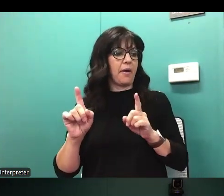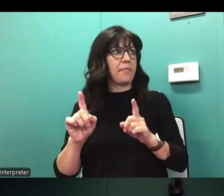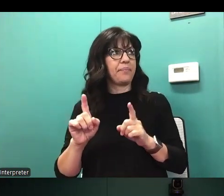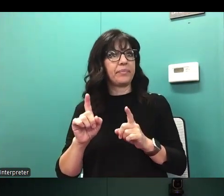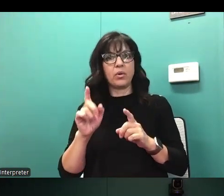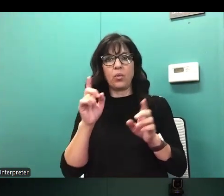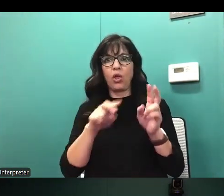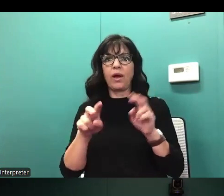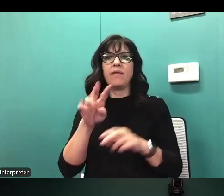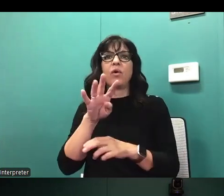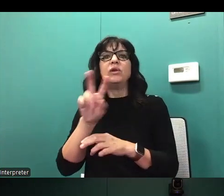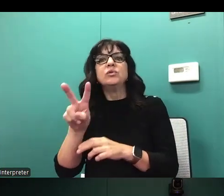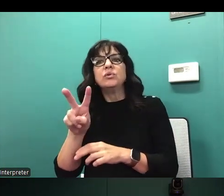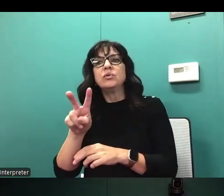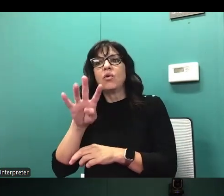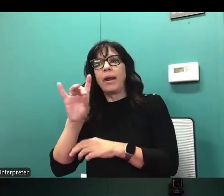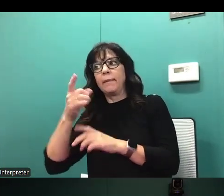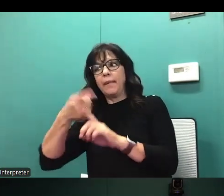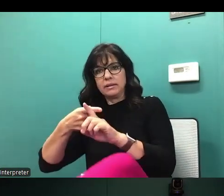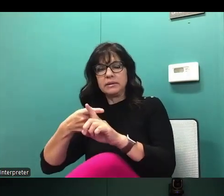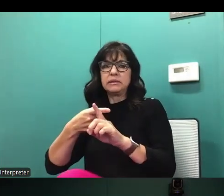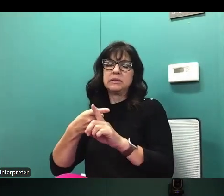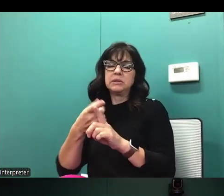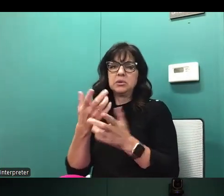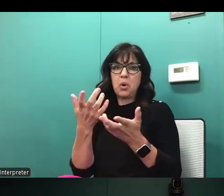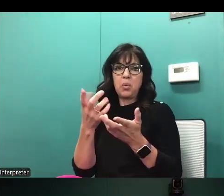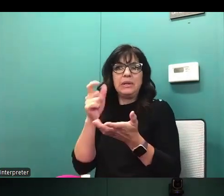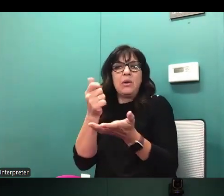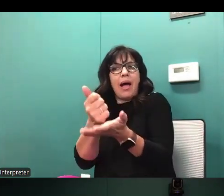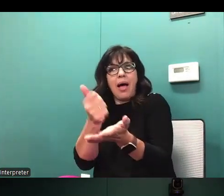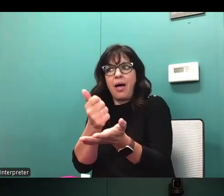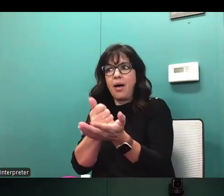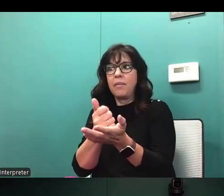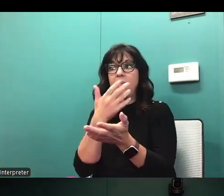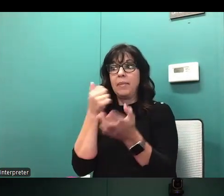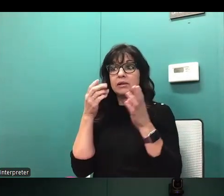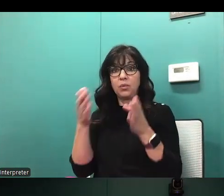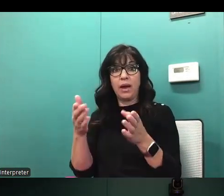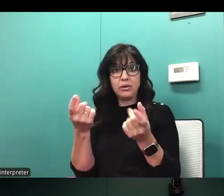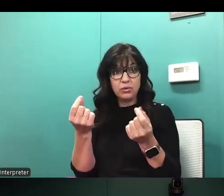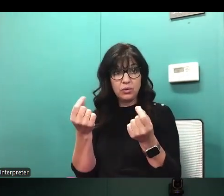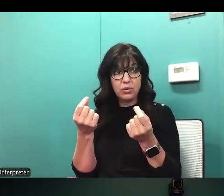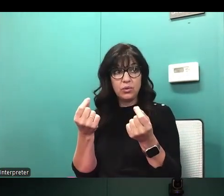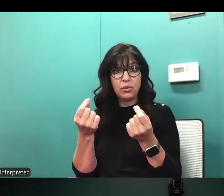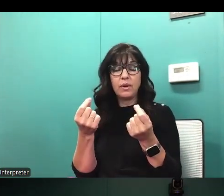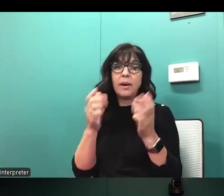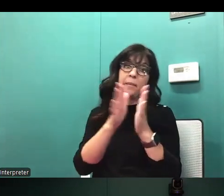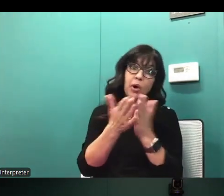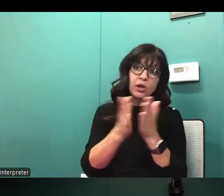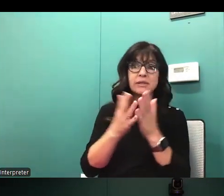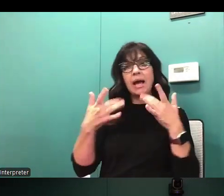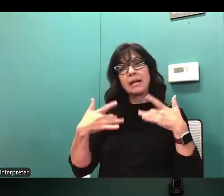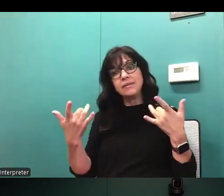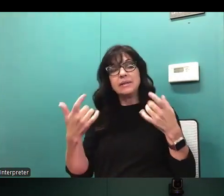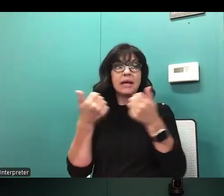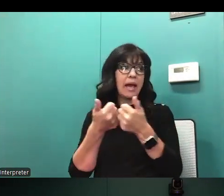looking at 42 to 48 months, we need to help them with stuff. And the best way to do that, of course, we know like books and activities and